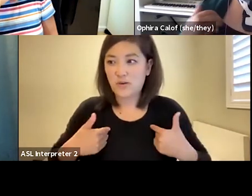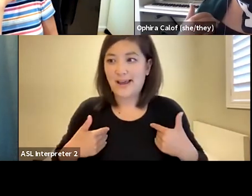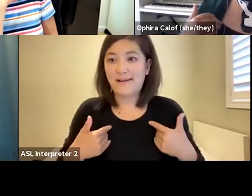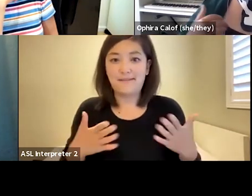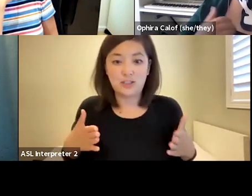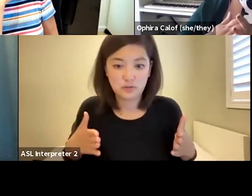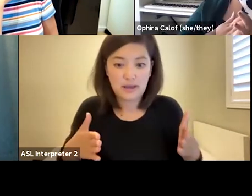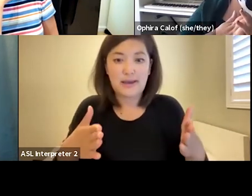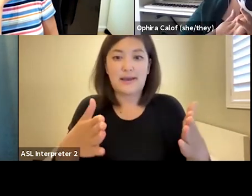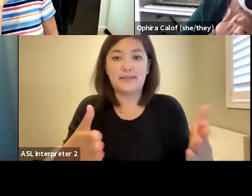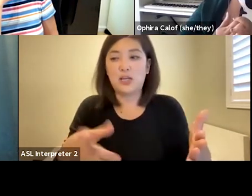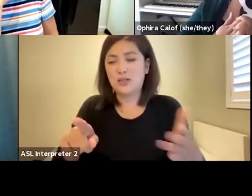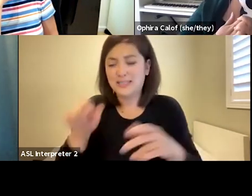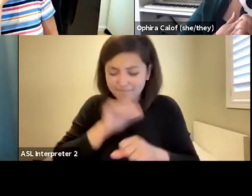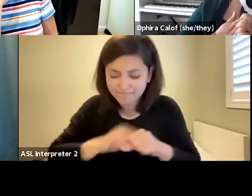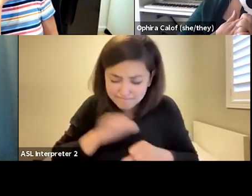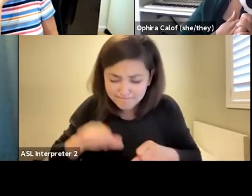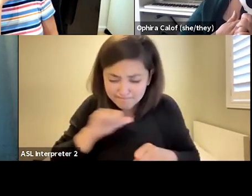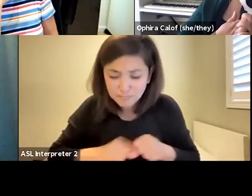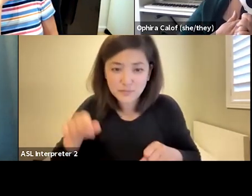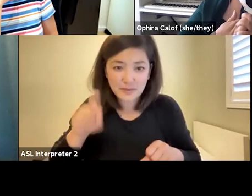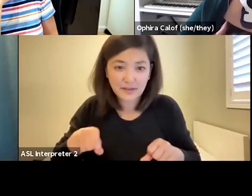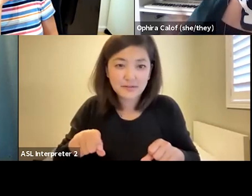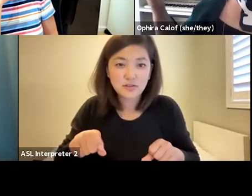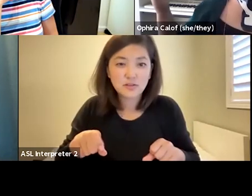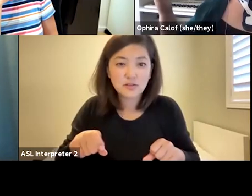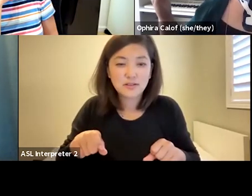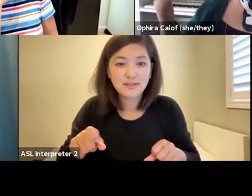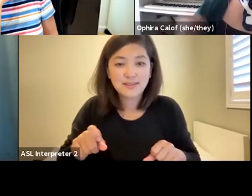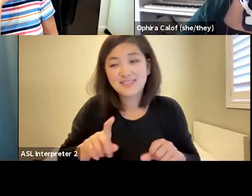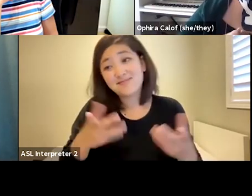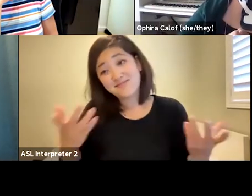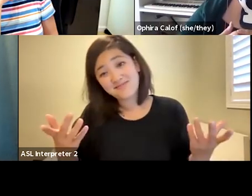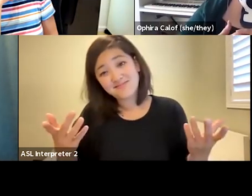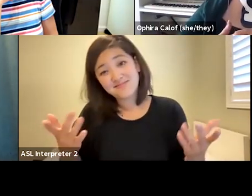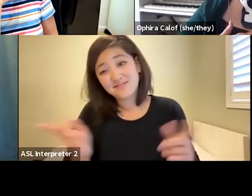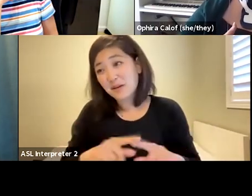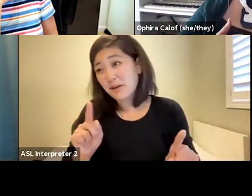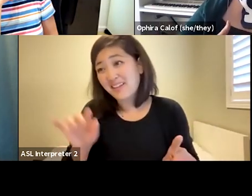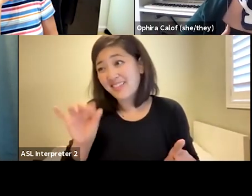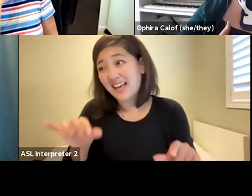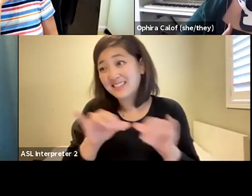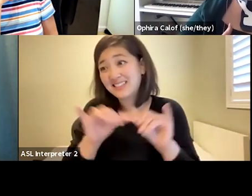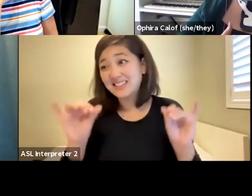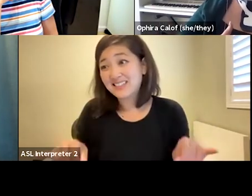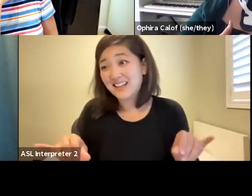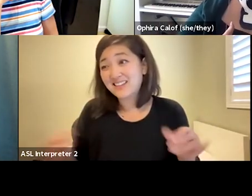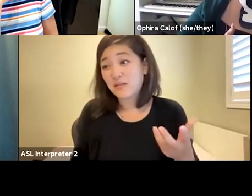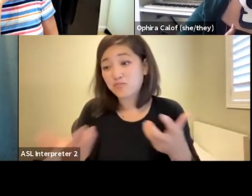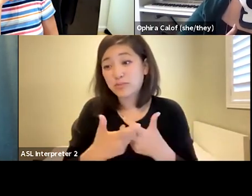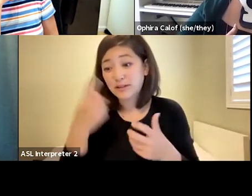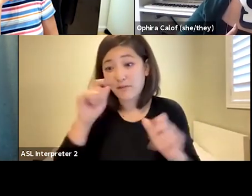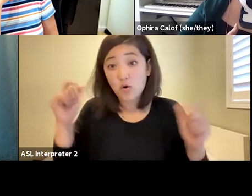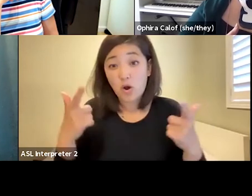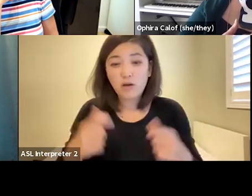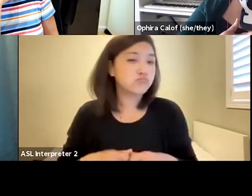the putting in your time, all of that. And the fact of the matter is that system just doesn't work for everyone.